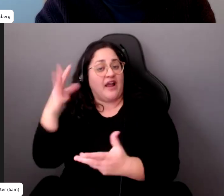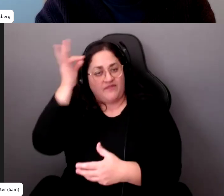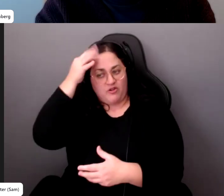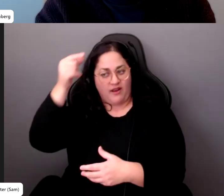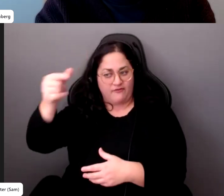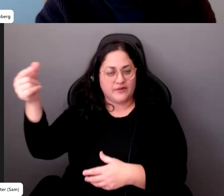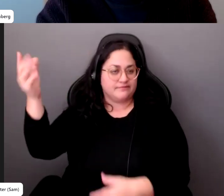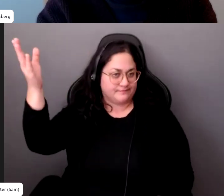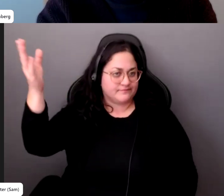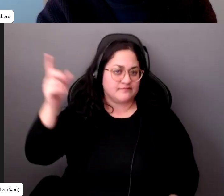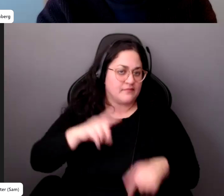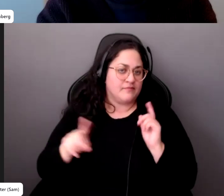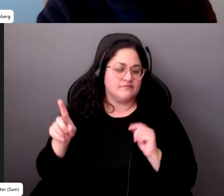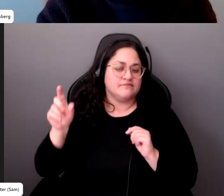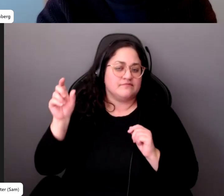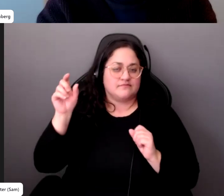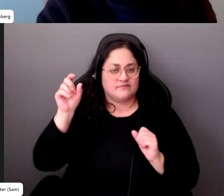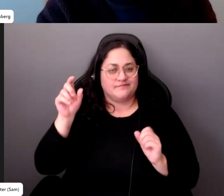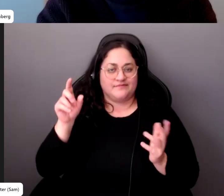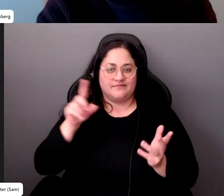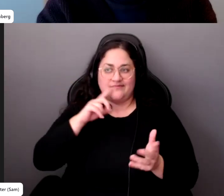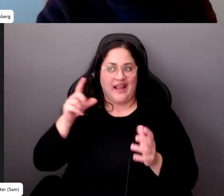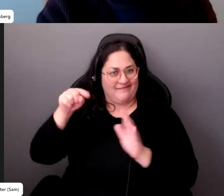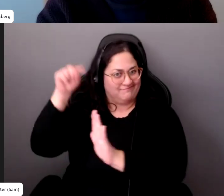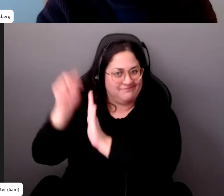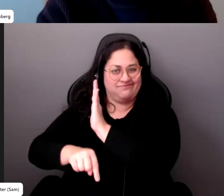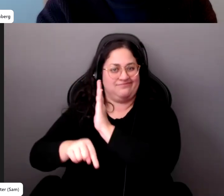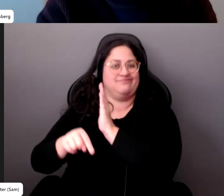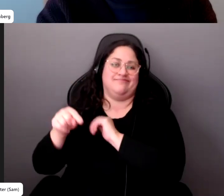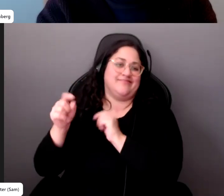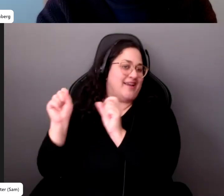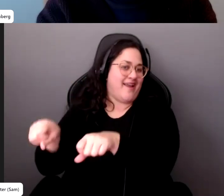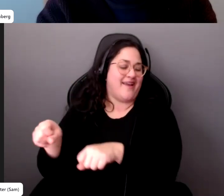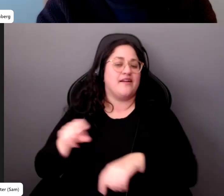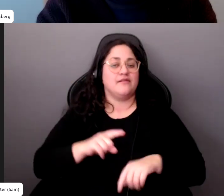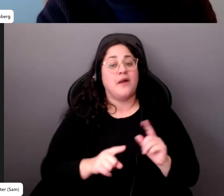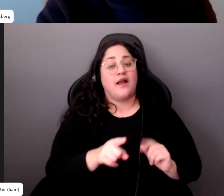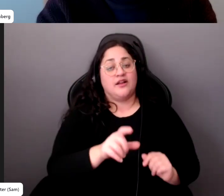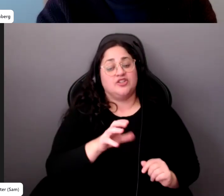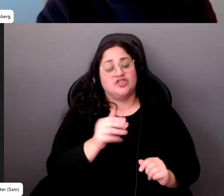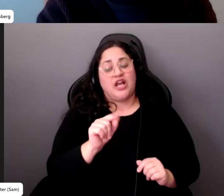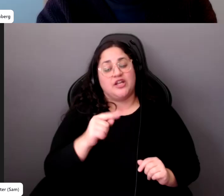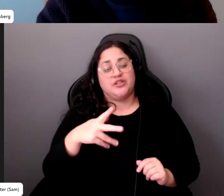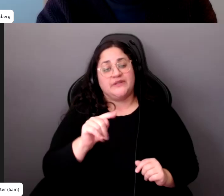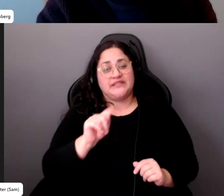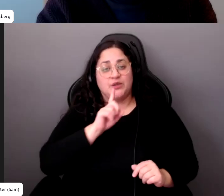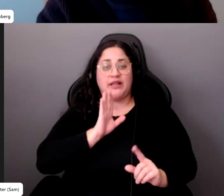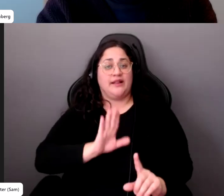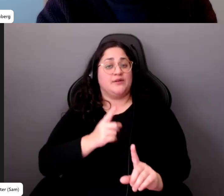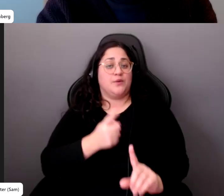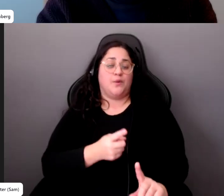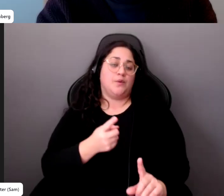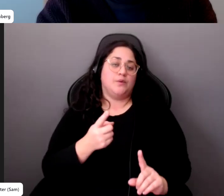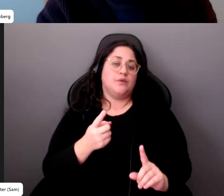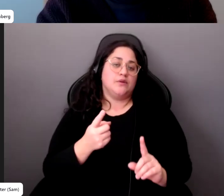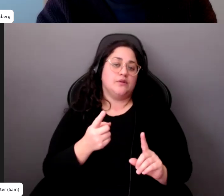major things. At worst, it's going to tell you, don't listen to me, call these people, and they're going to help you with it. So it's true